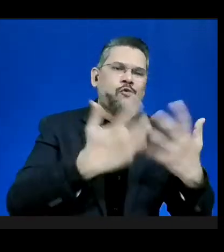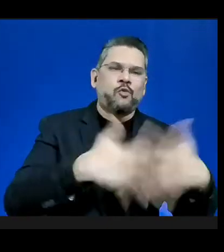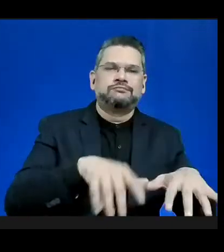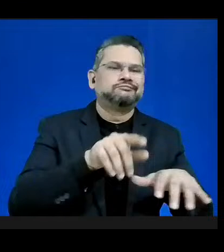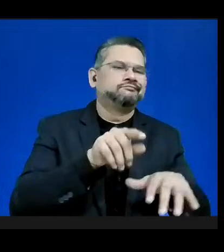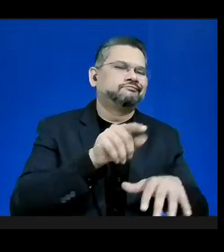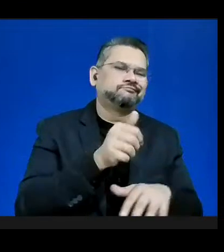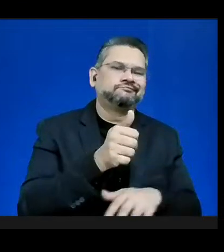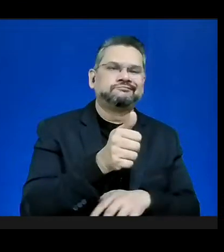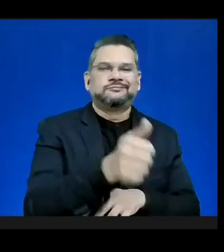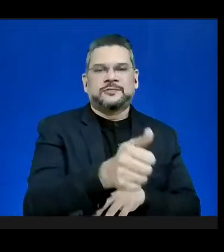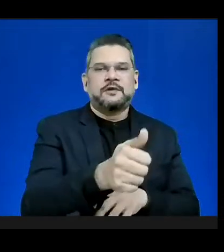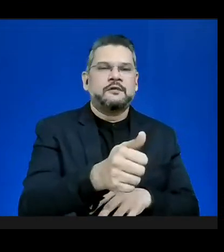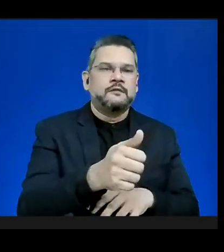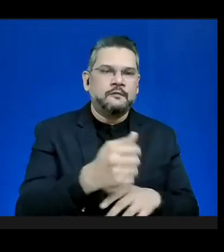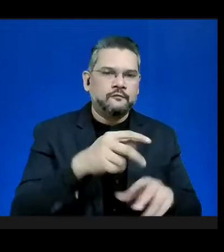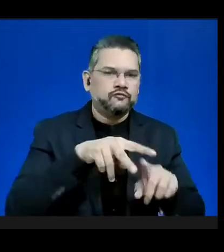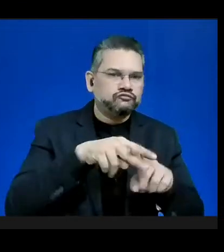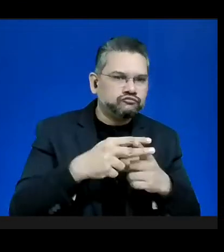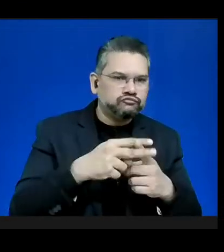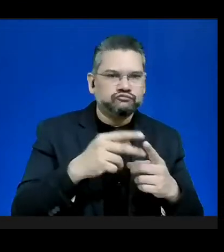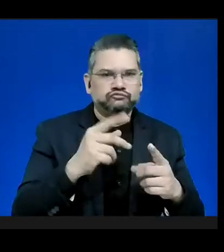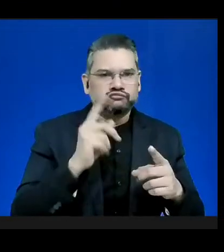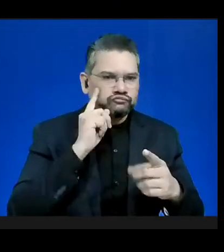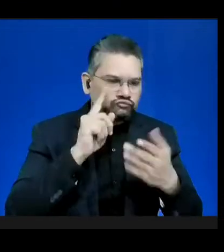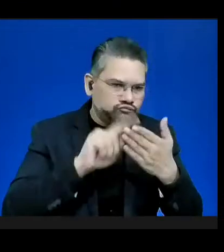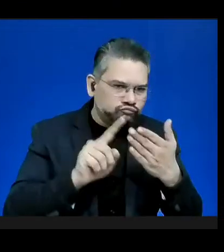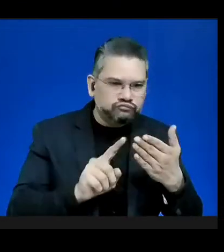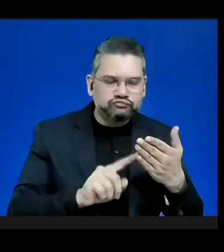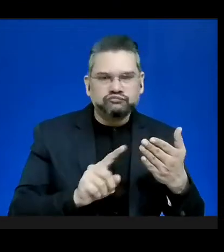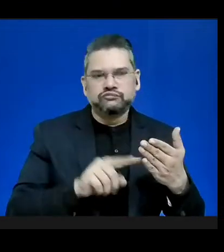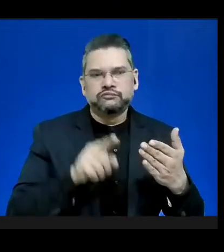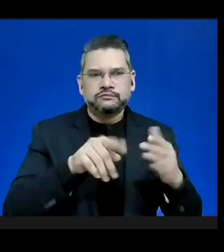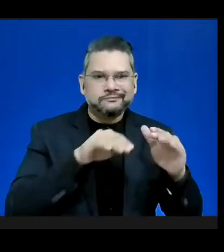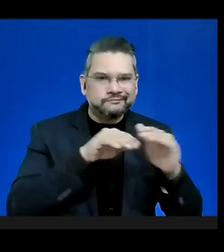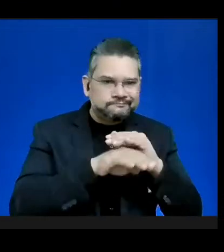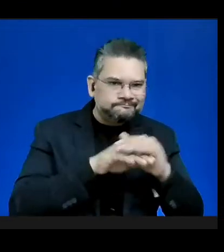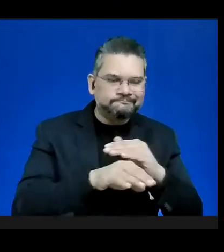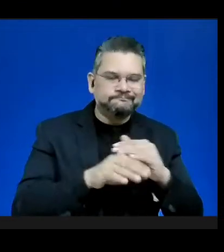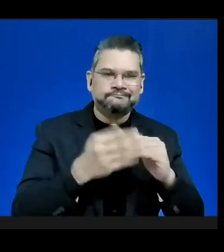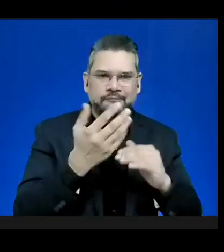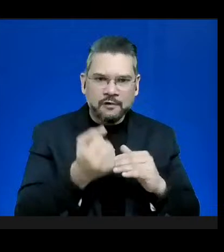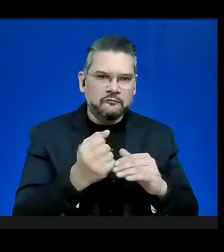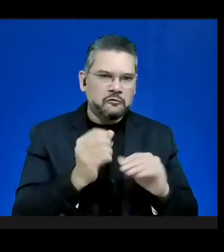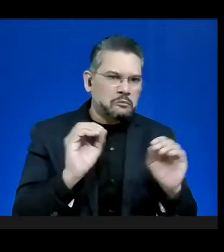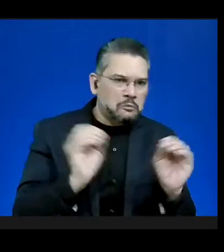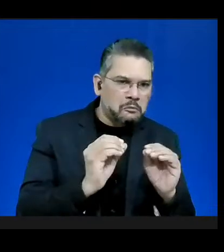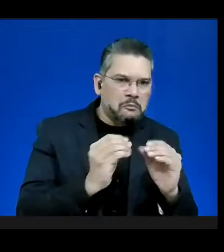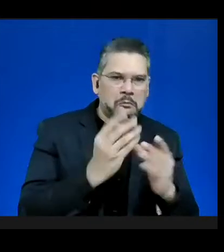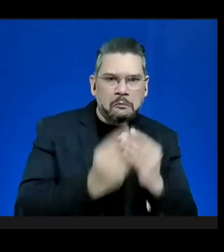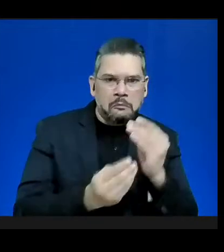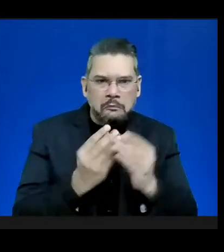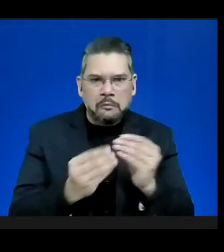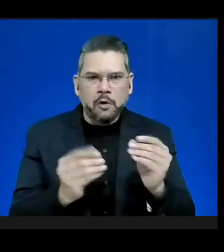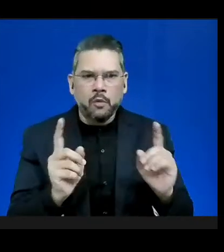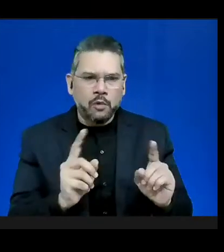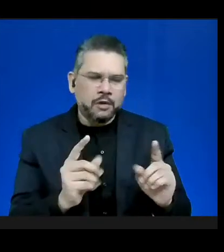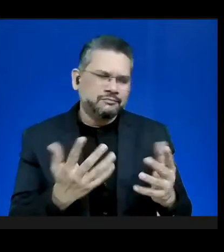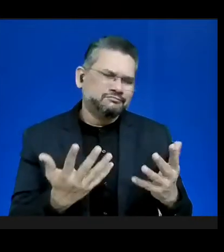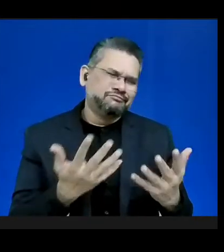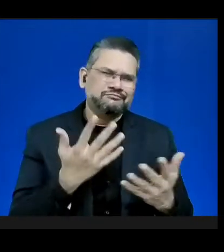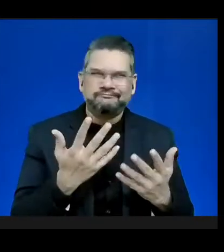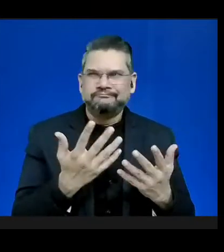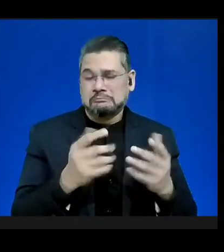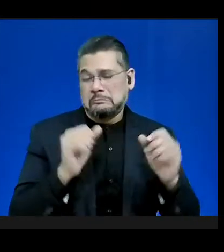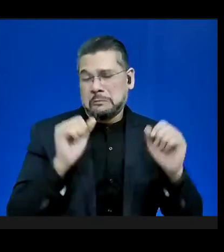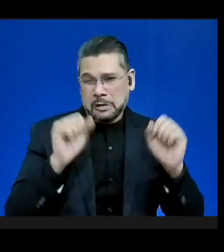a decent insight into whether your contents are accessible or not. Up to at least 40 to